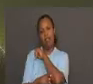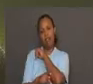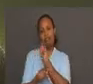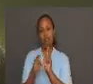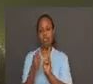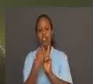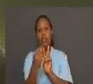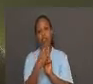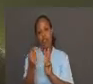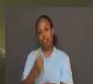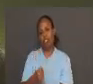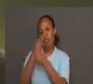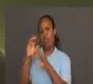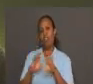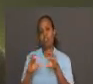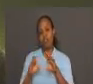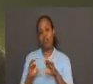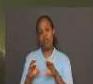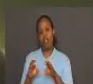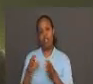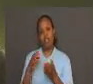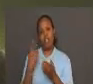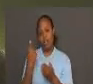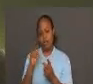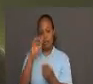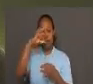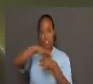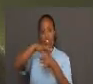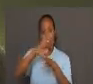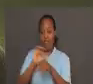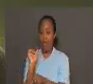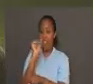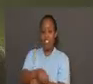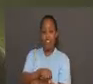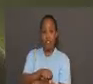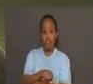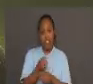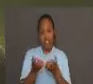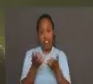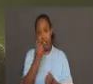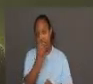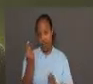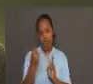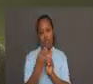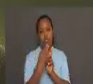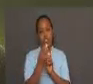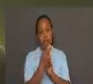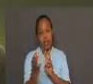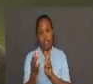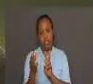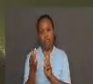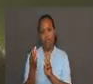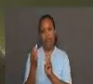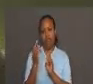they support. In order to win an election, each candidate has